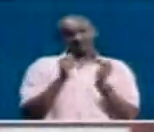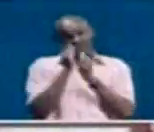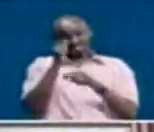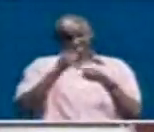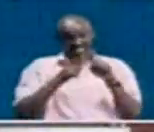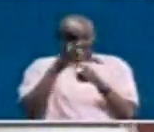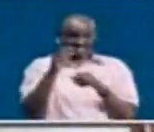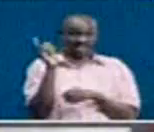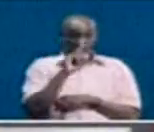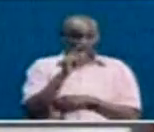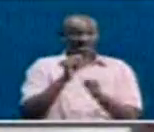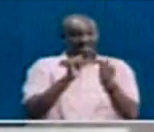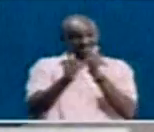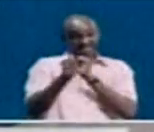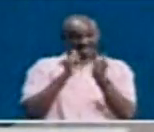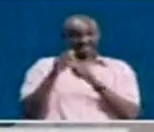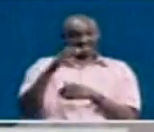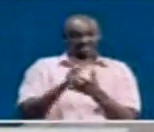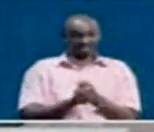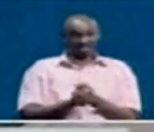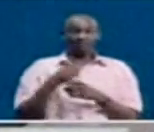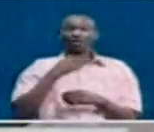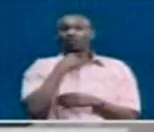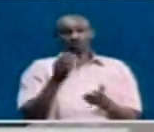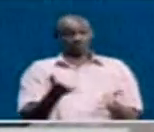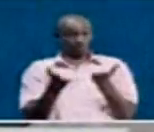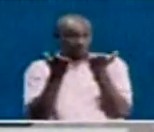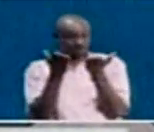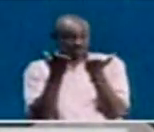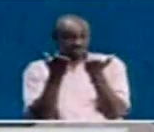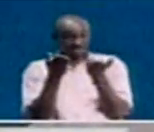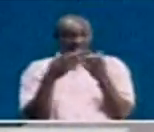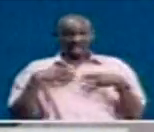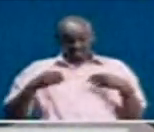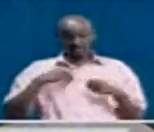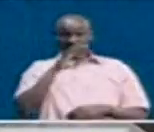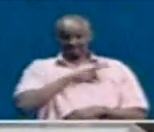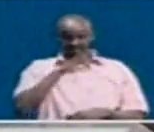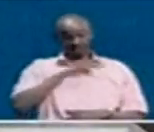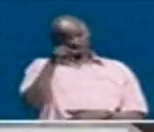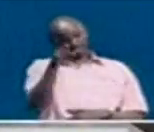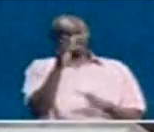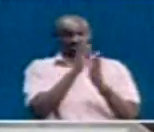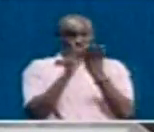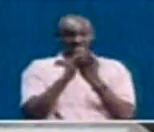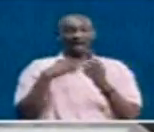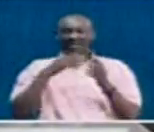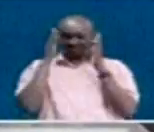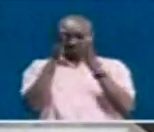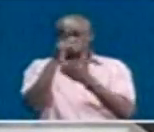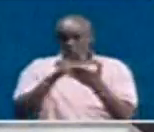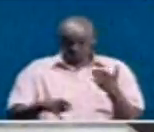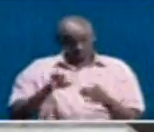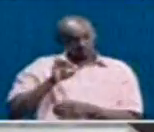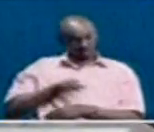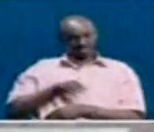years in Nairobi's Kasarani area. And we're here to promote the health benefits of martial arts, but our main focus is